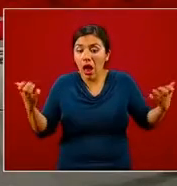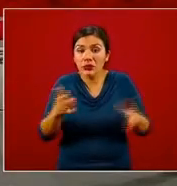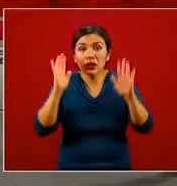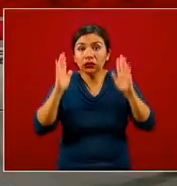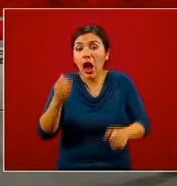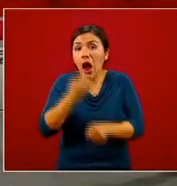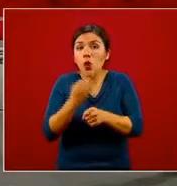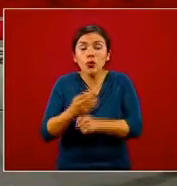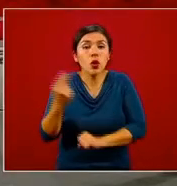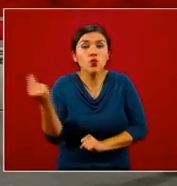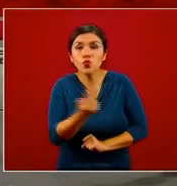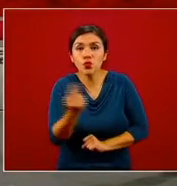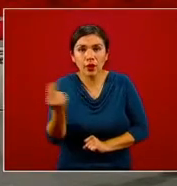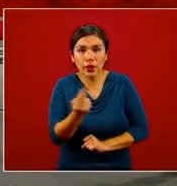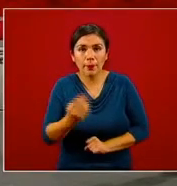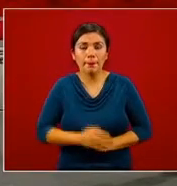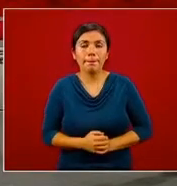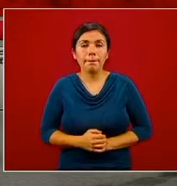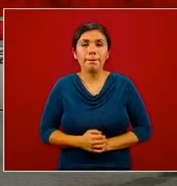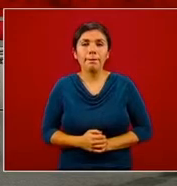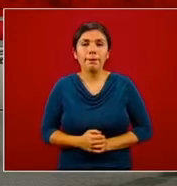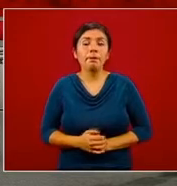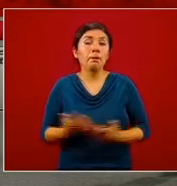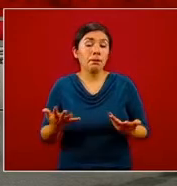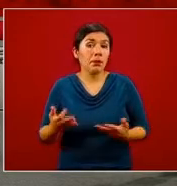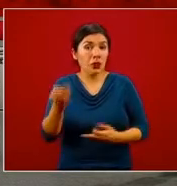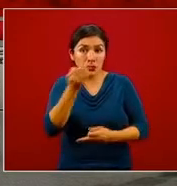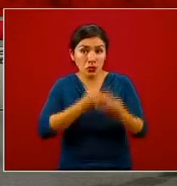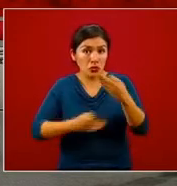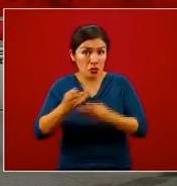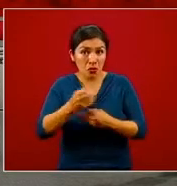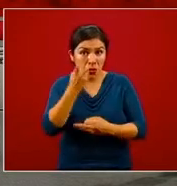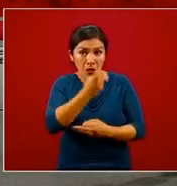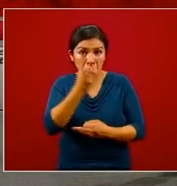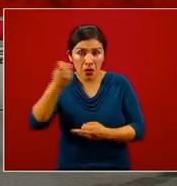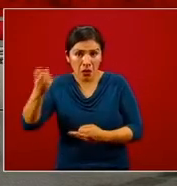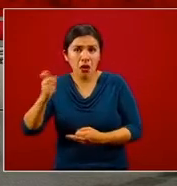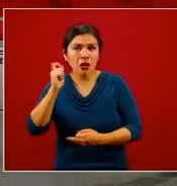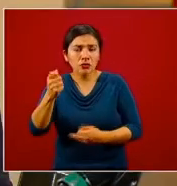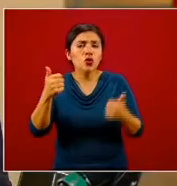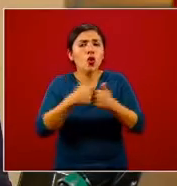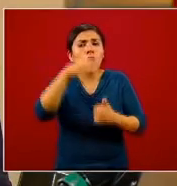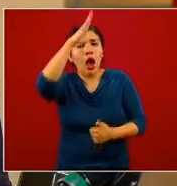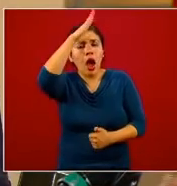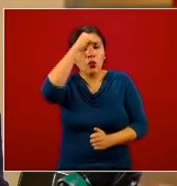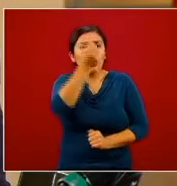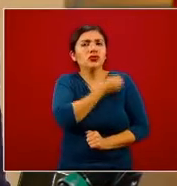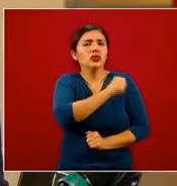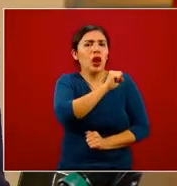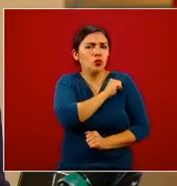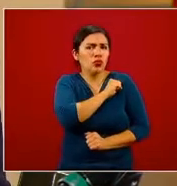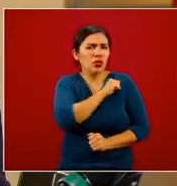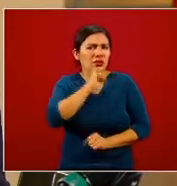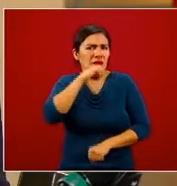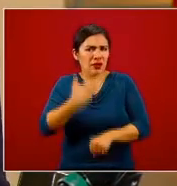they can order extraordinary actions. So those are immediate actions that need to be